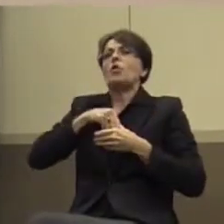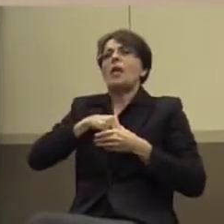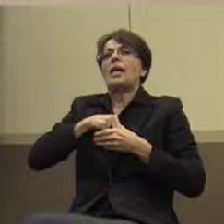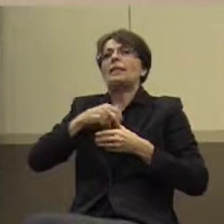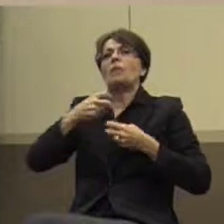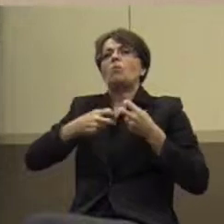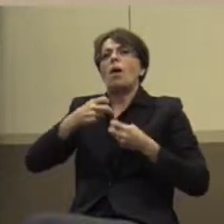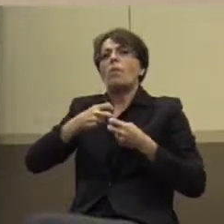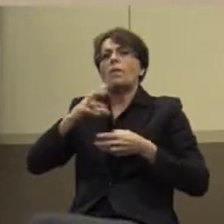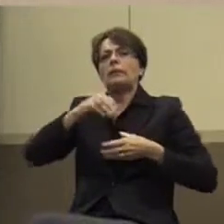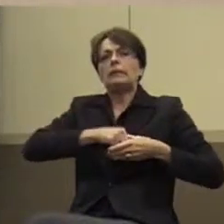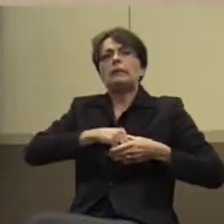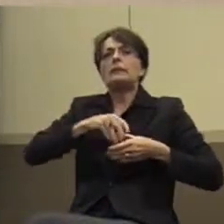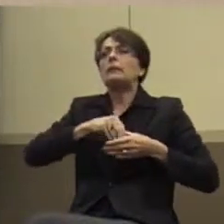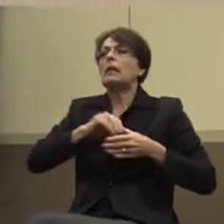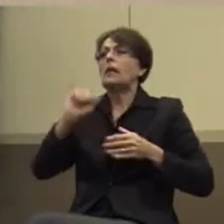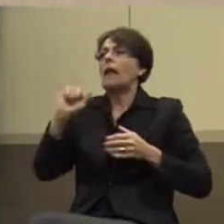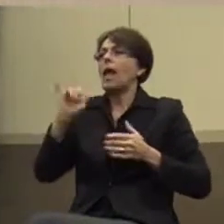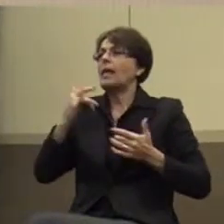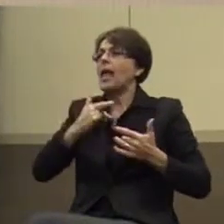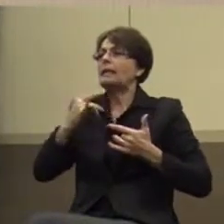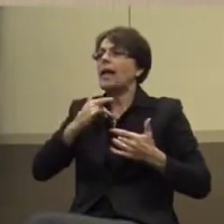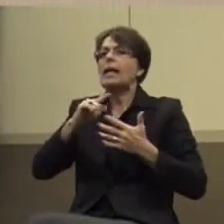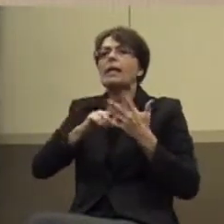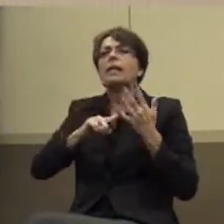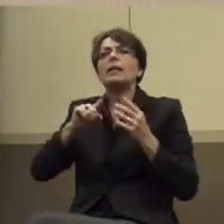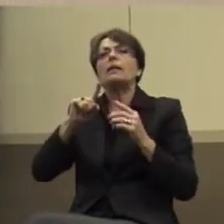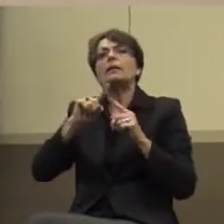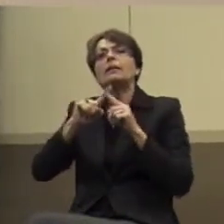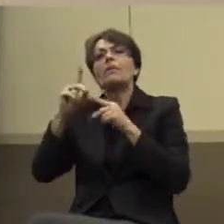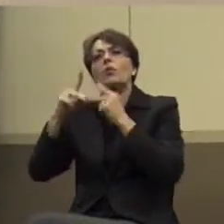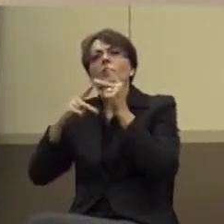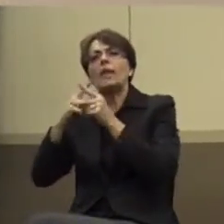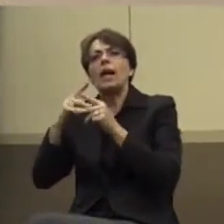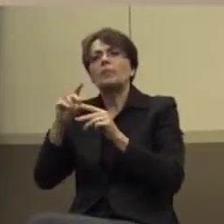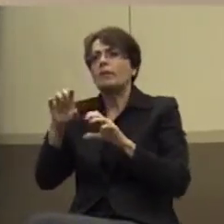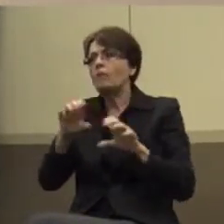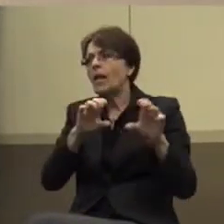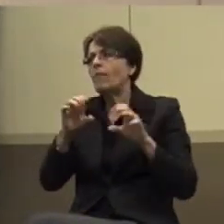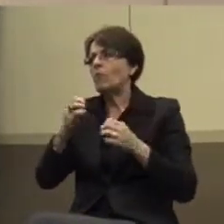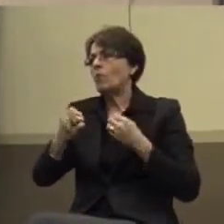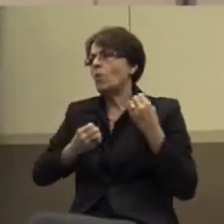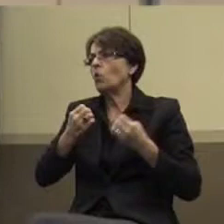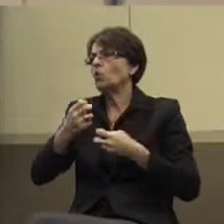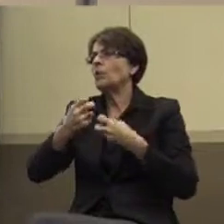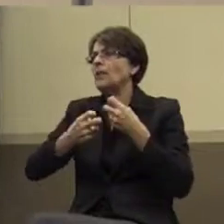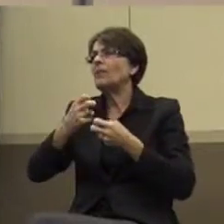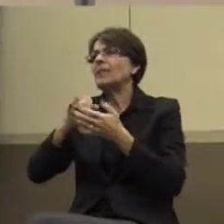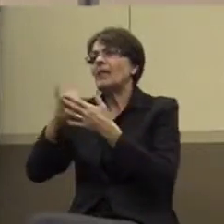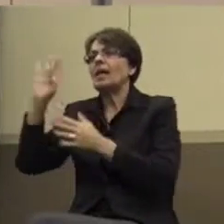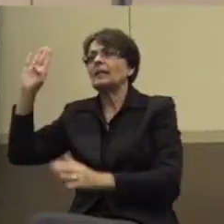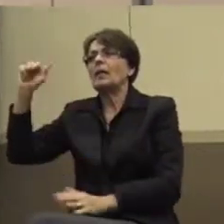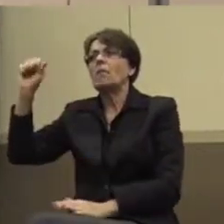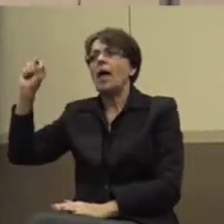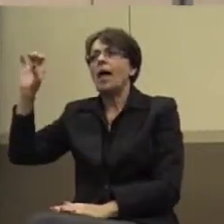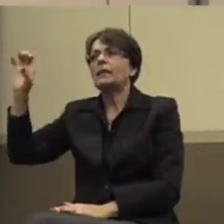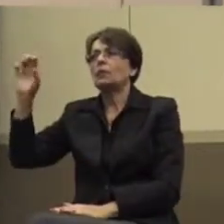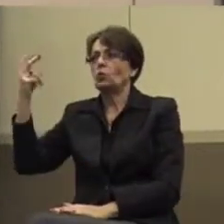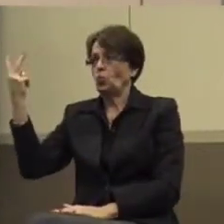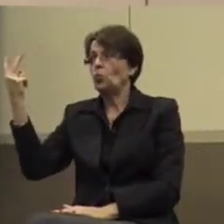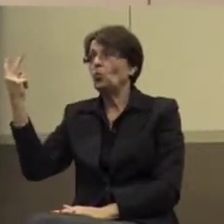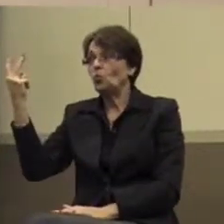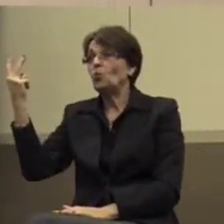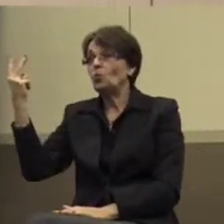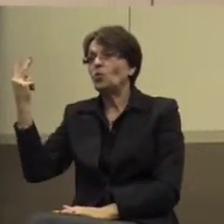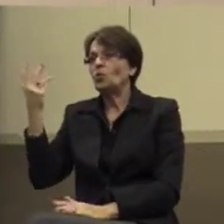anxiety. Right. So different types of behavioral and emotional difficulties. That's what the BASC-2 measure.